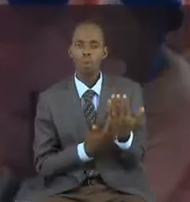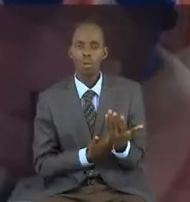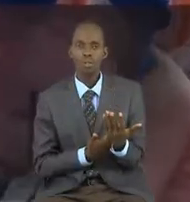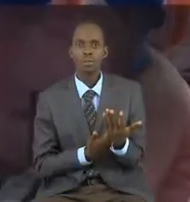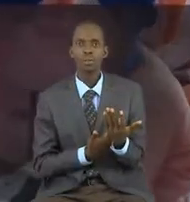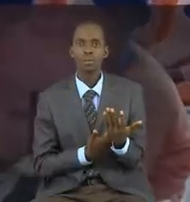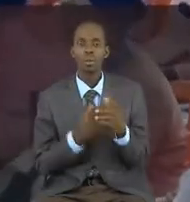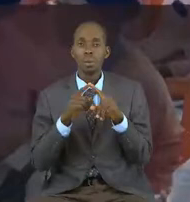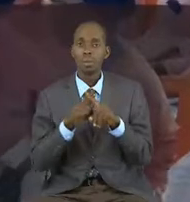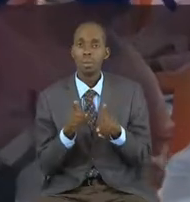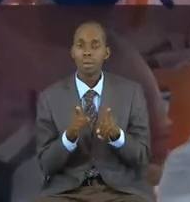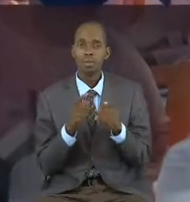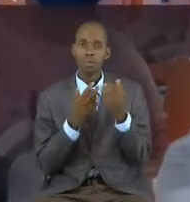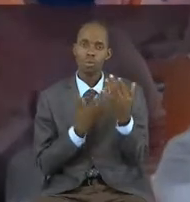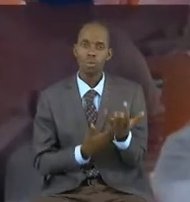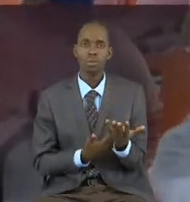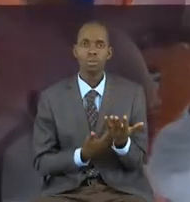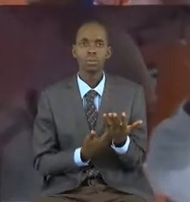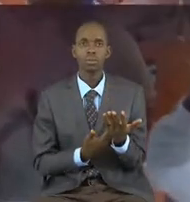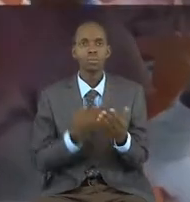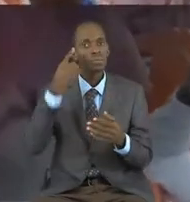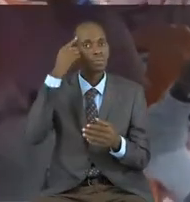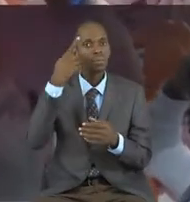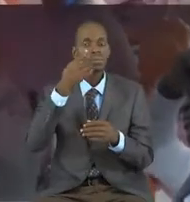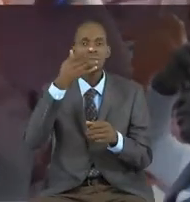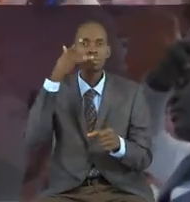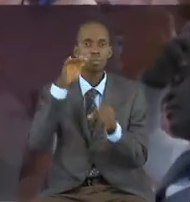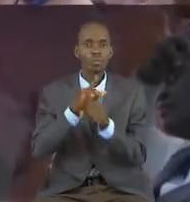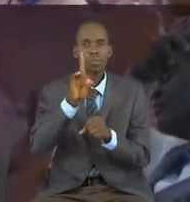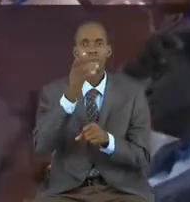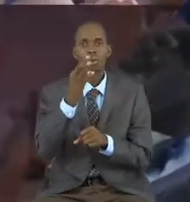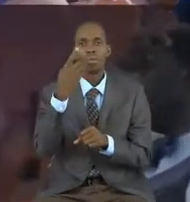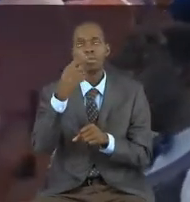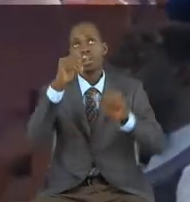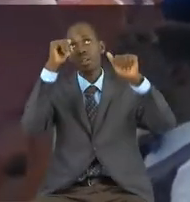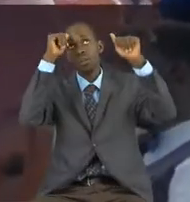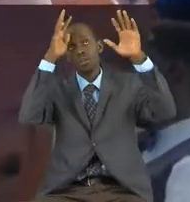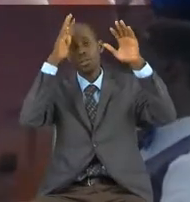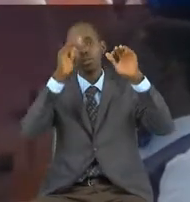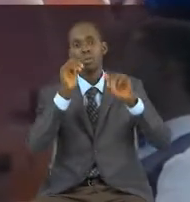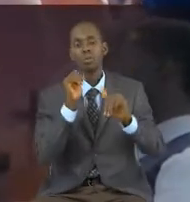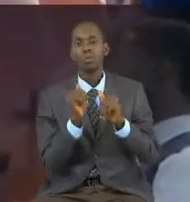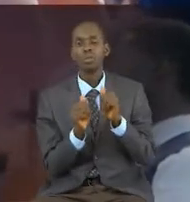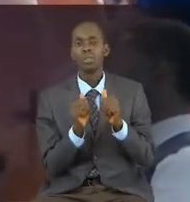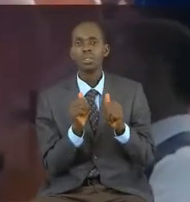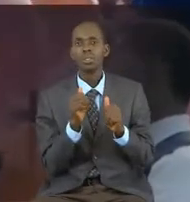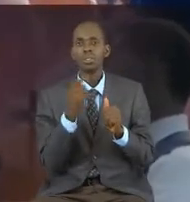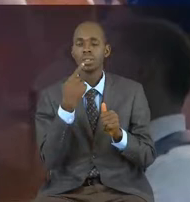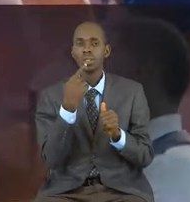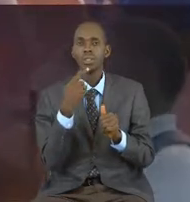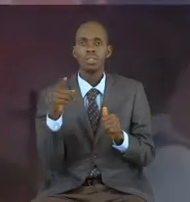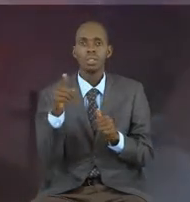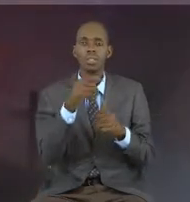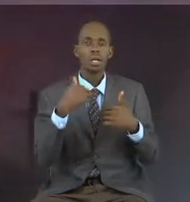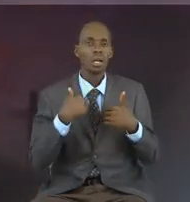but wait for the promise of the Father, which saith he, ye have heard of